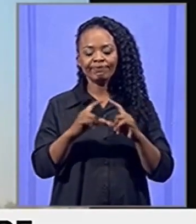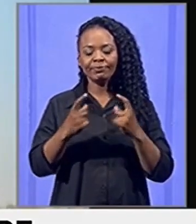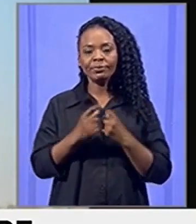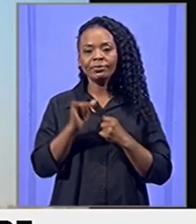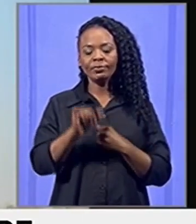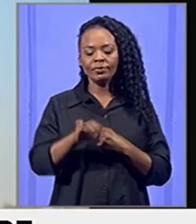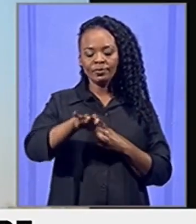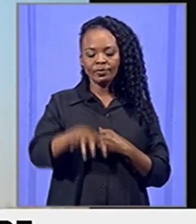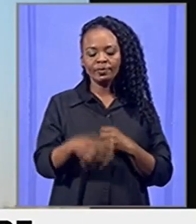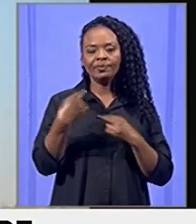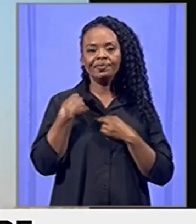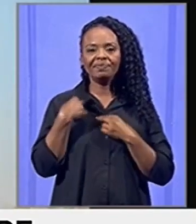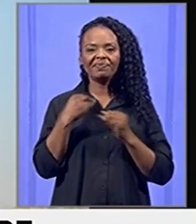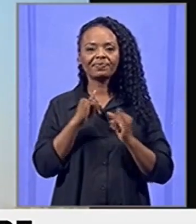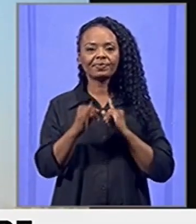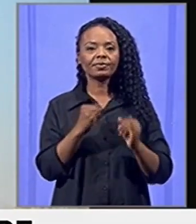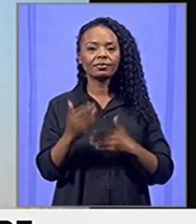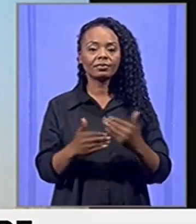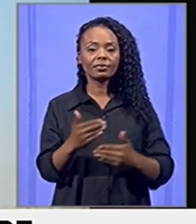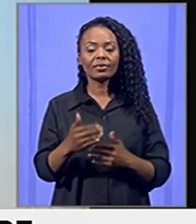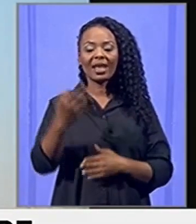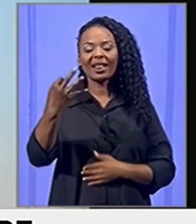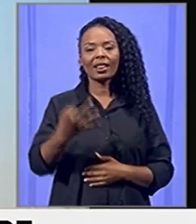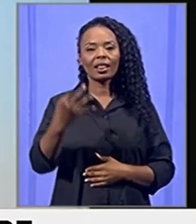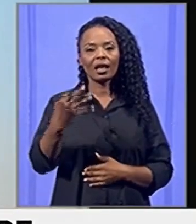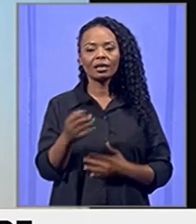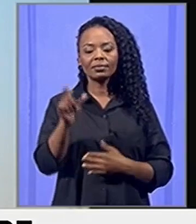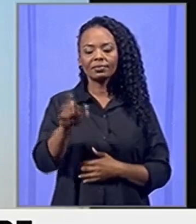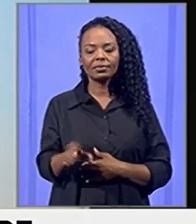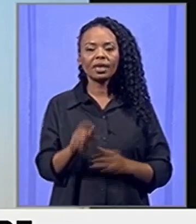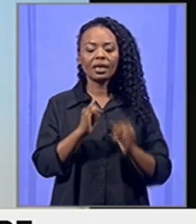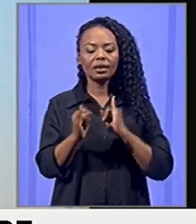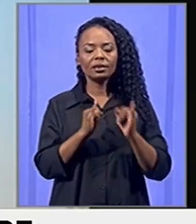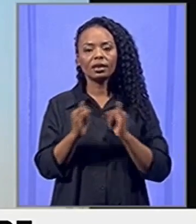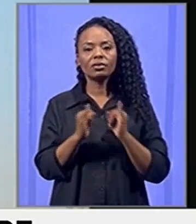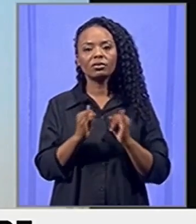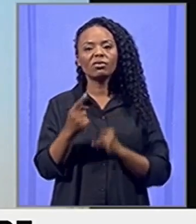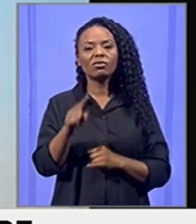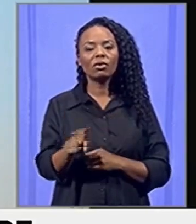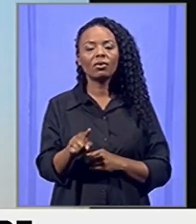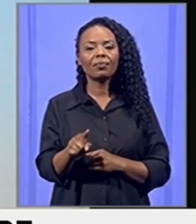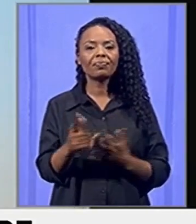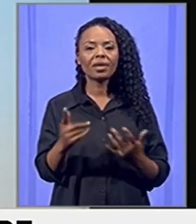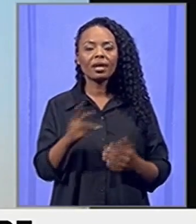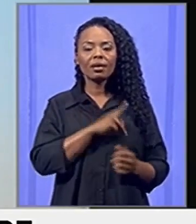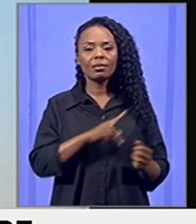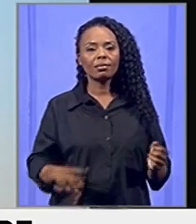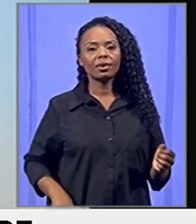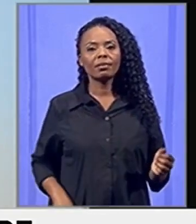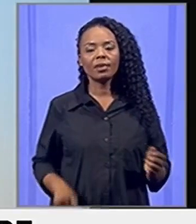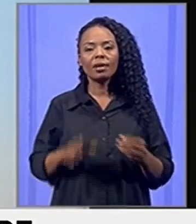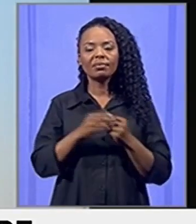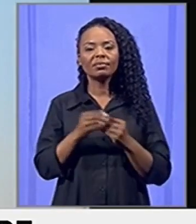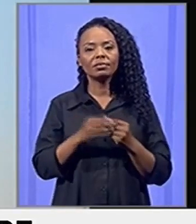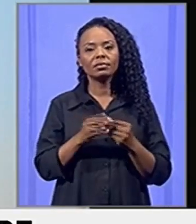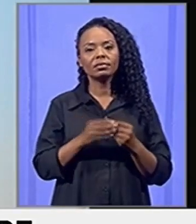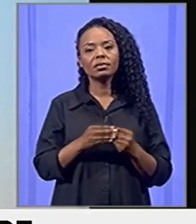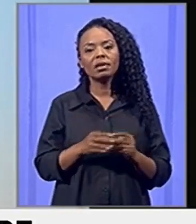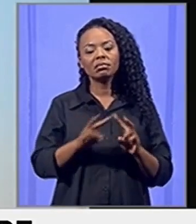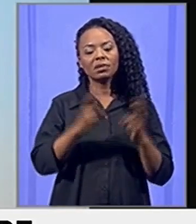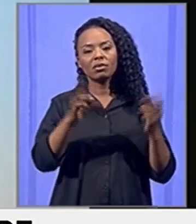of the interview processes. Then there's a 3rd category of interviews that is for the premier candidates in the various